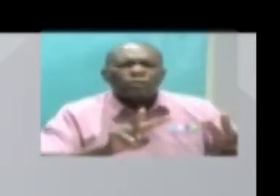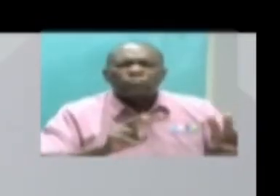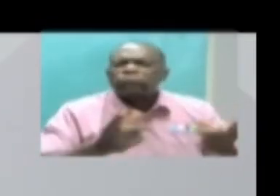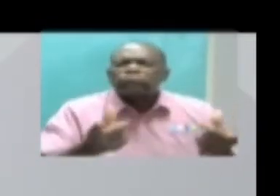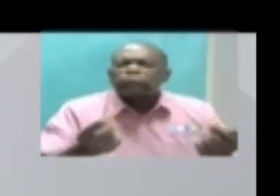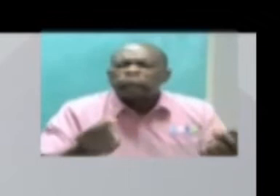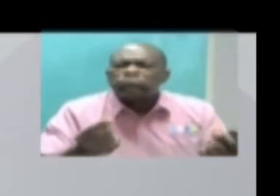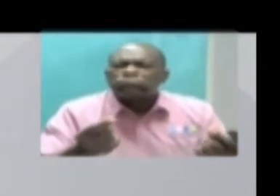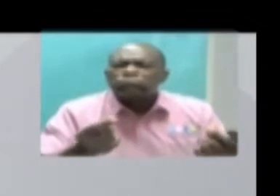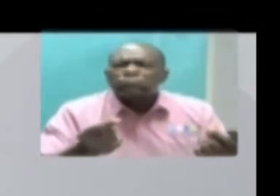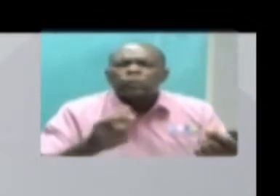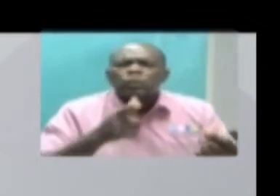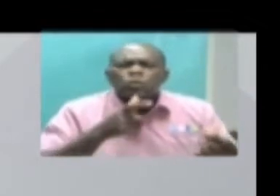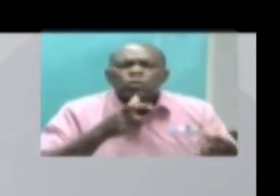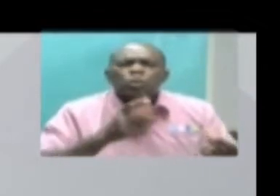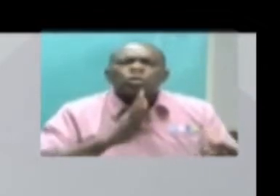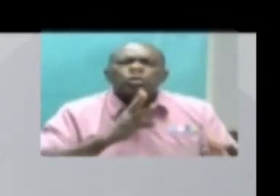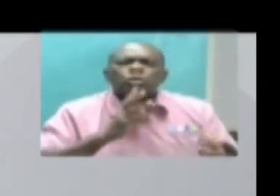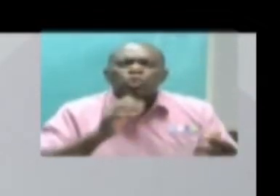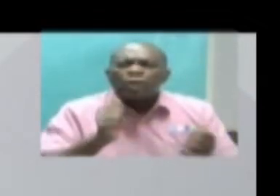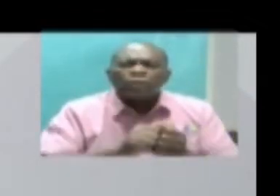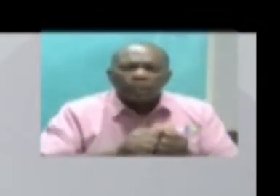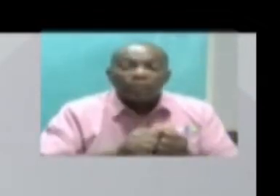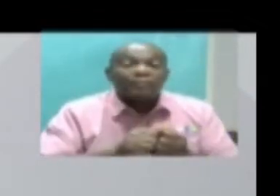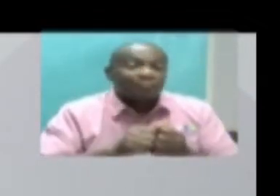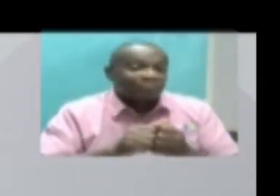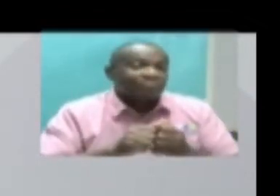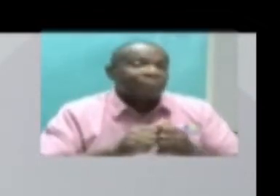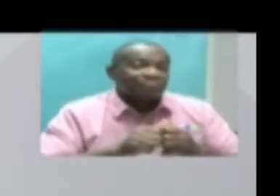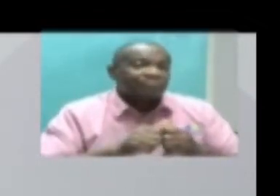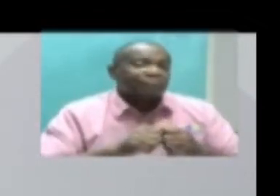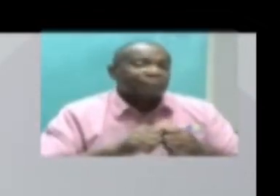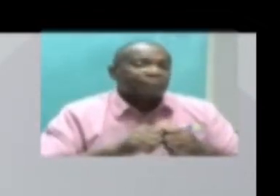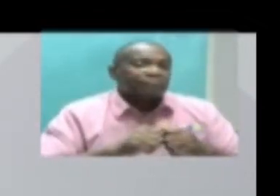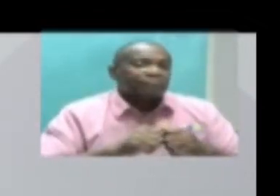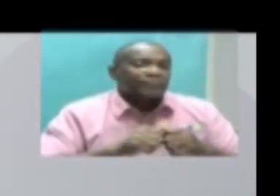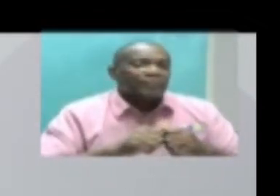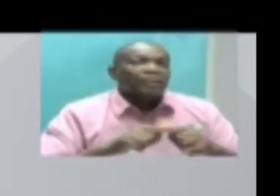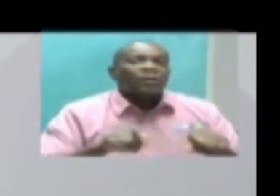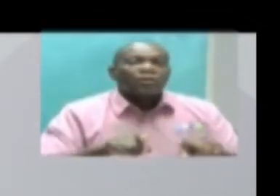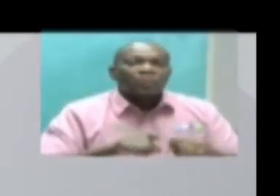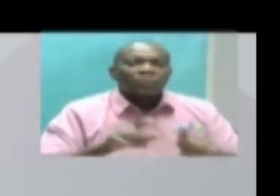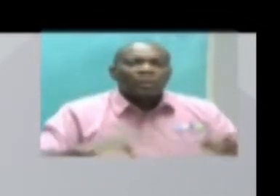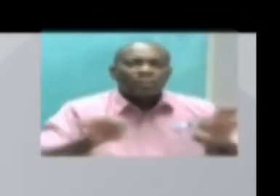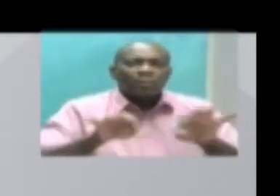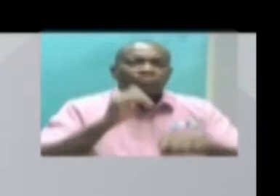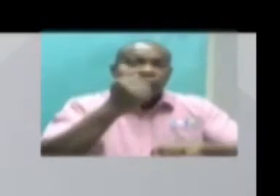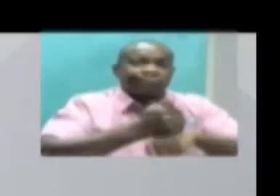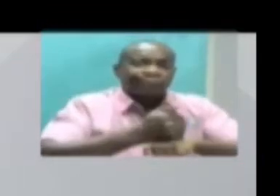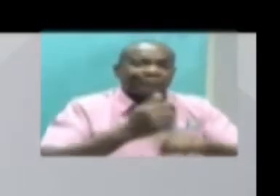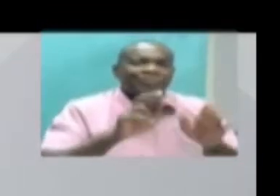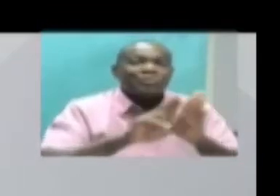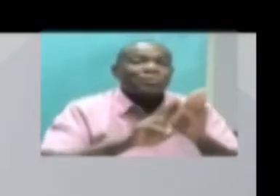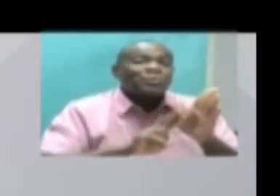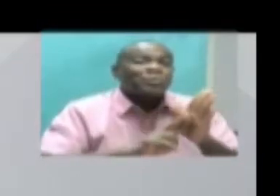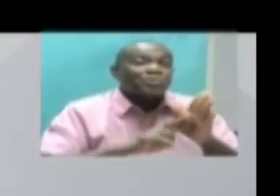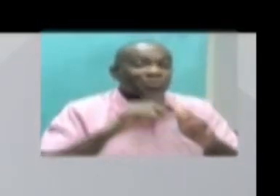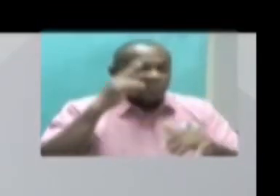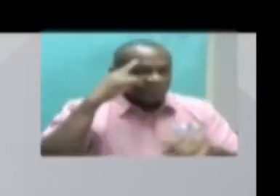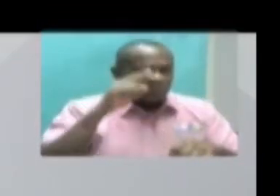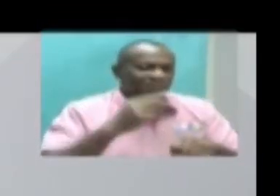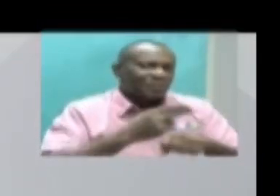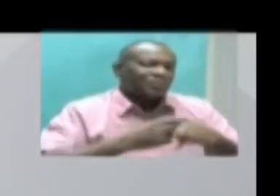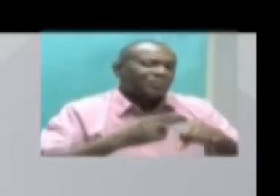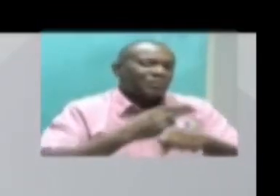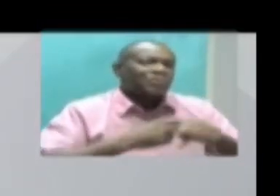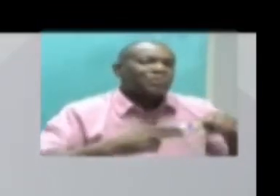And we'll be talking about that. And then we want to set rules for using social media. Stay on top of the information. Don't